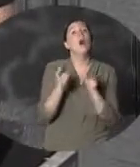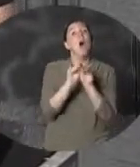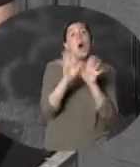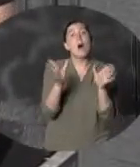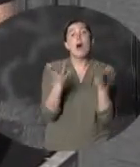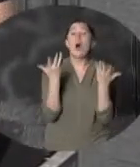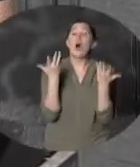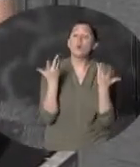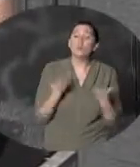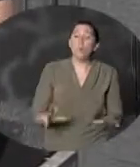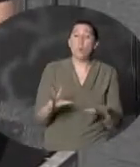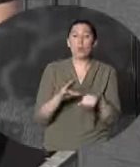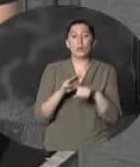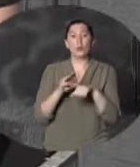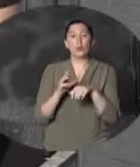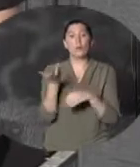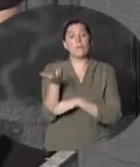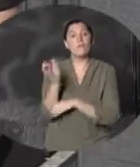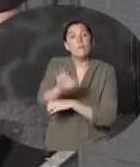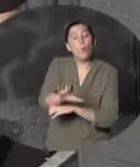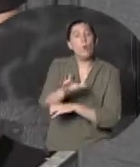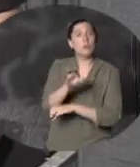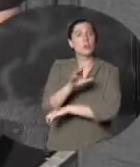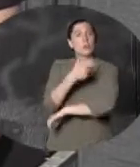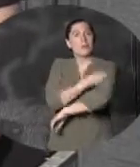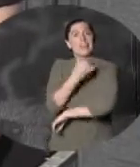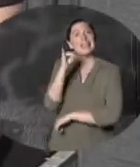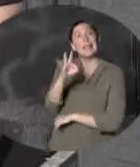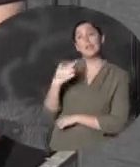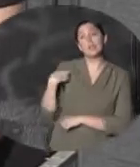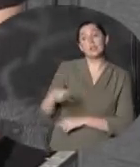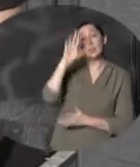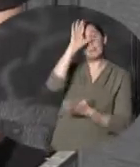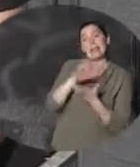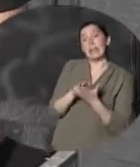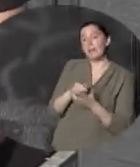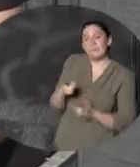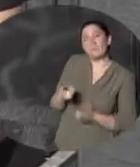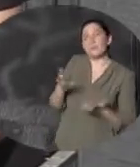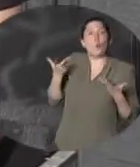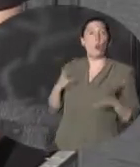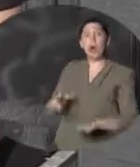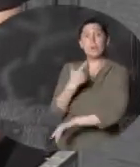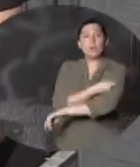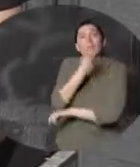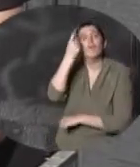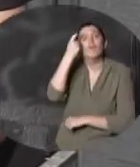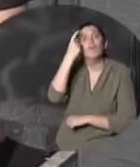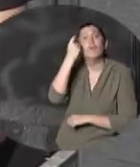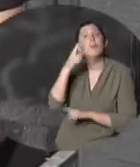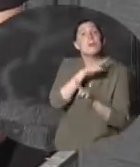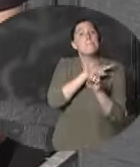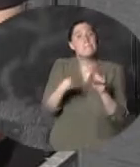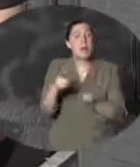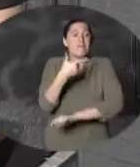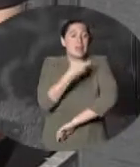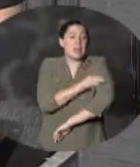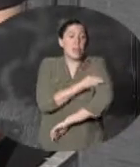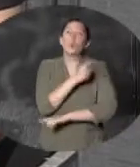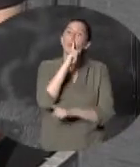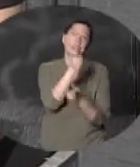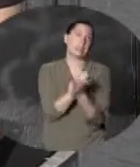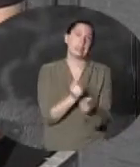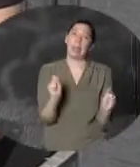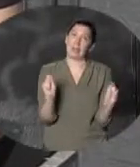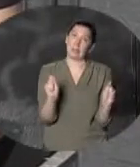on people who have religious beliefs that make it not right for them to receive that vaccination, but vaccines are safe and